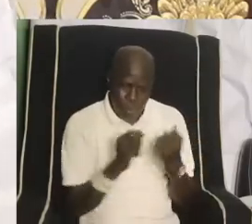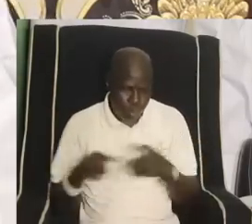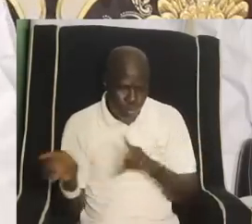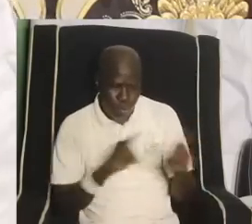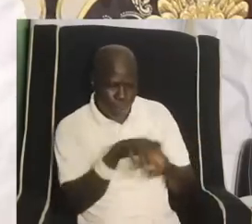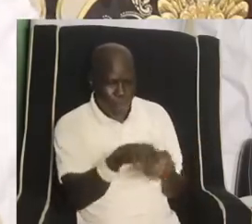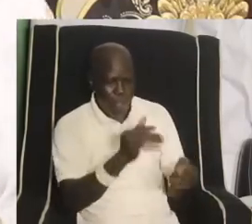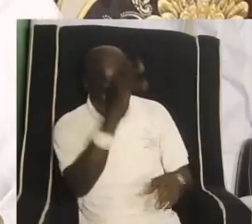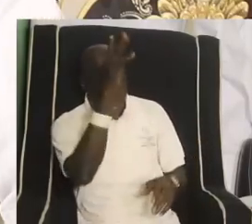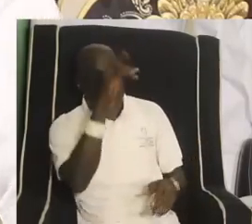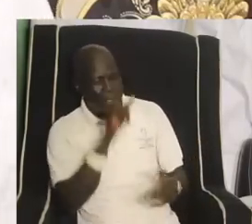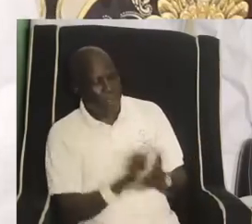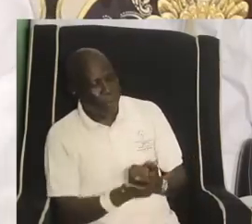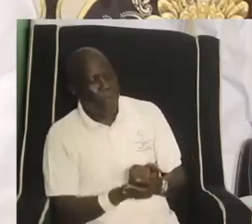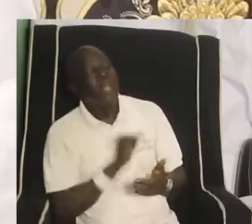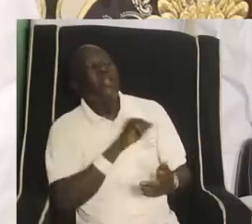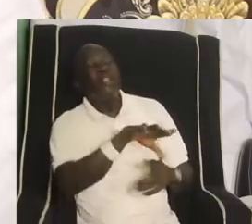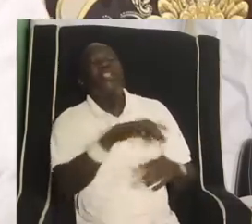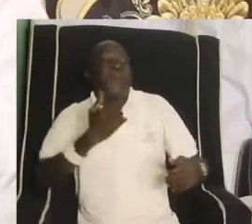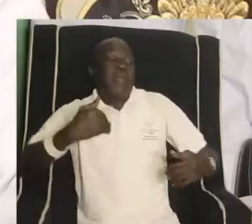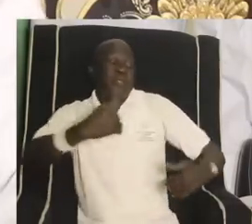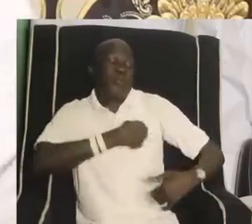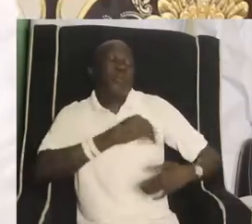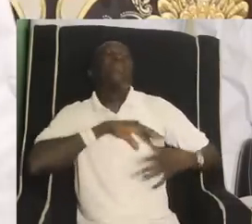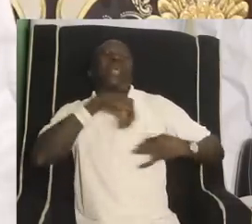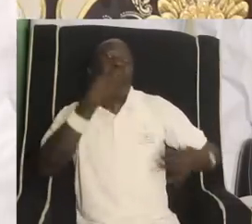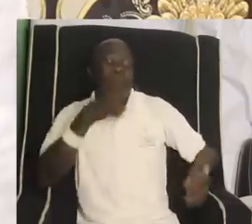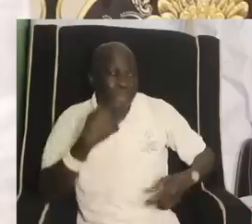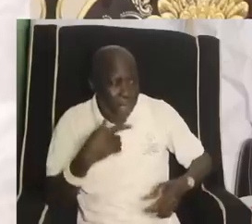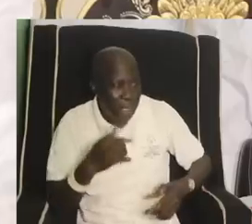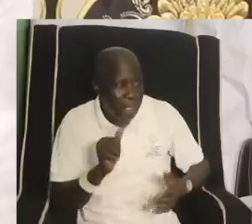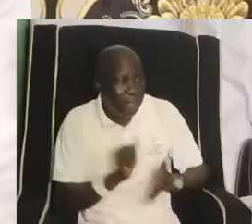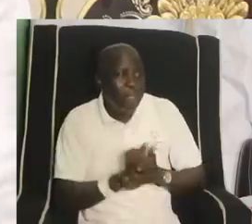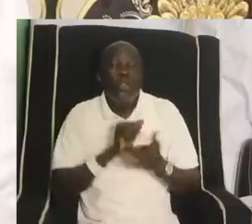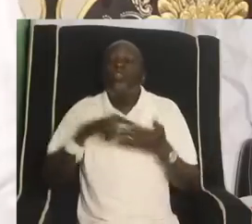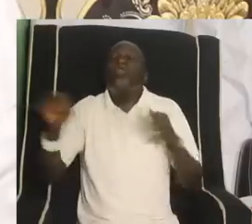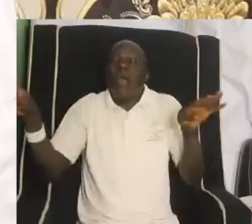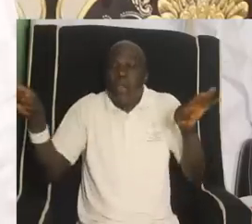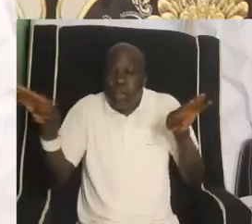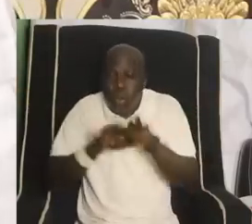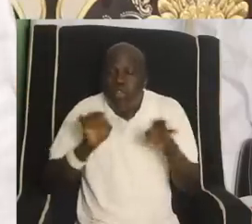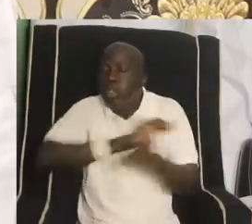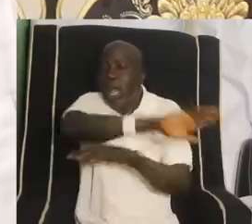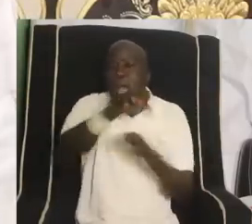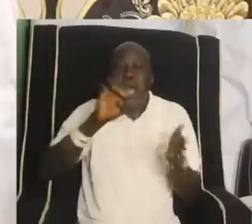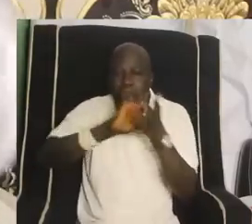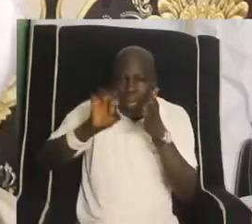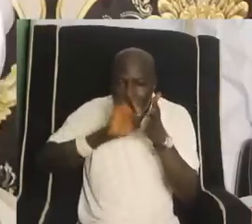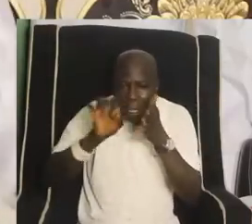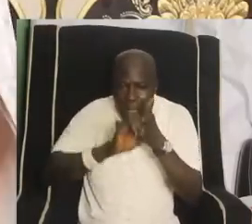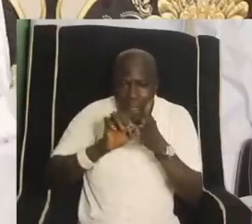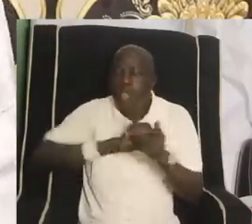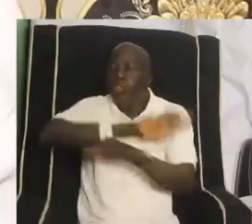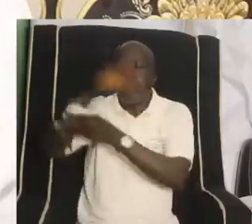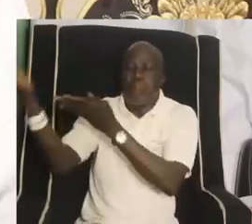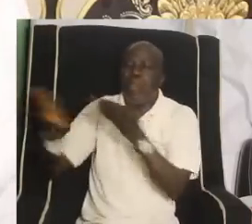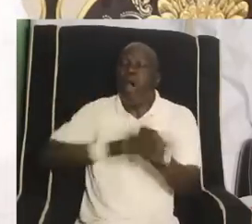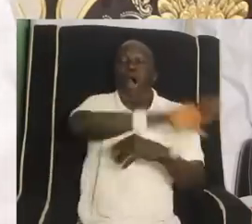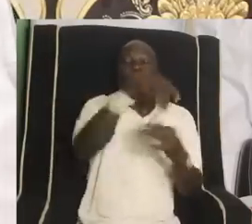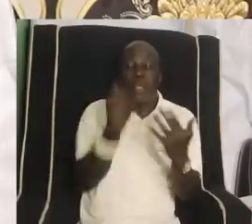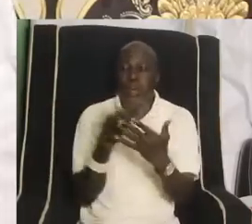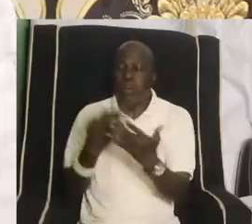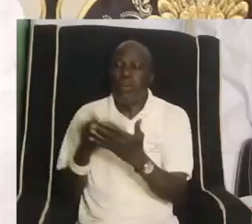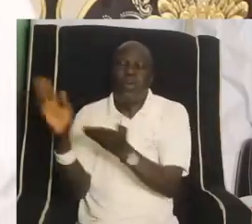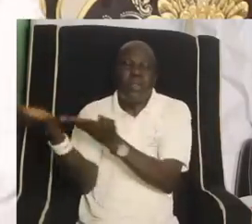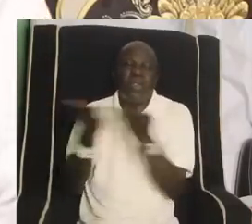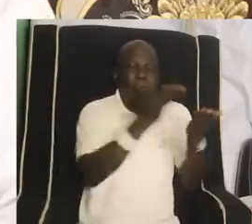me to do? She said that her spirit tells her she should close her account and bring the